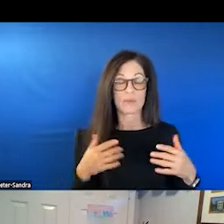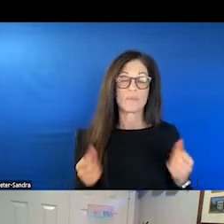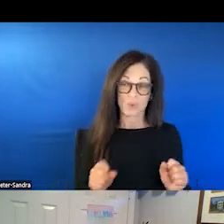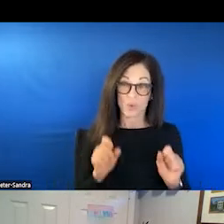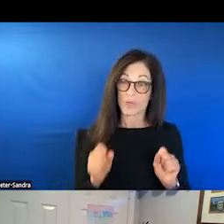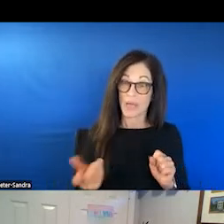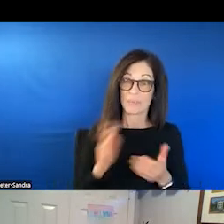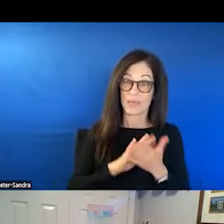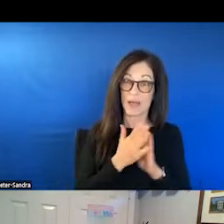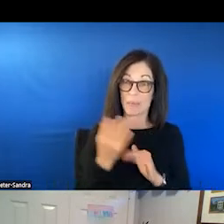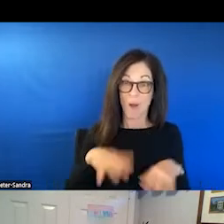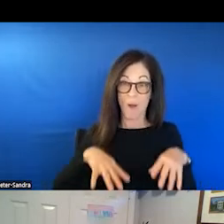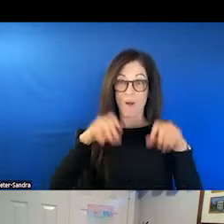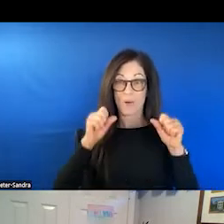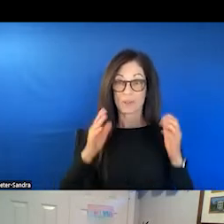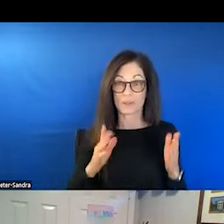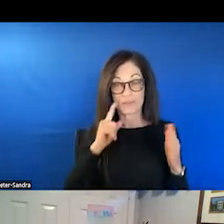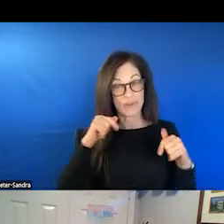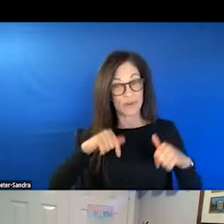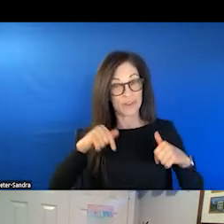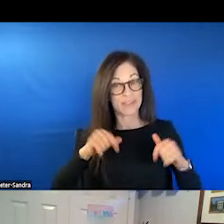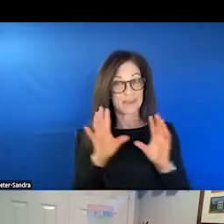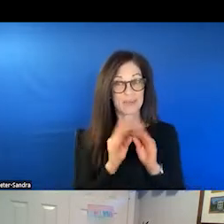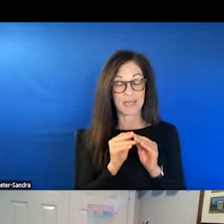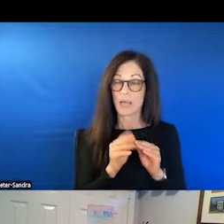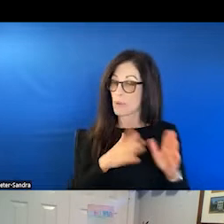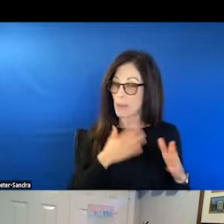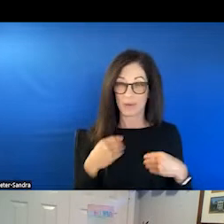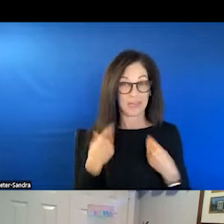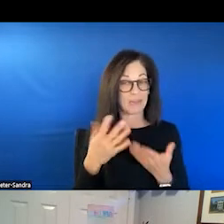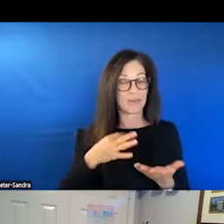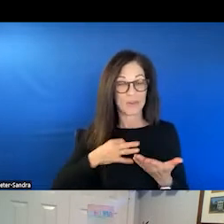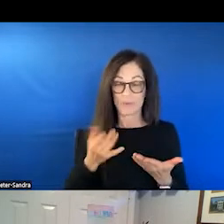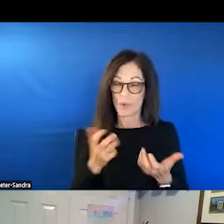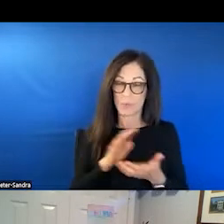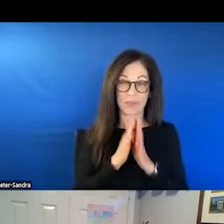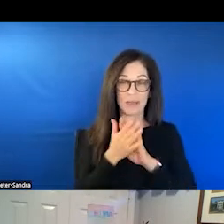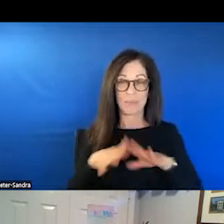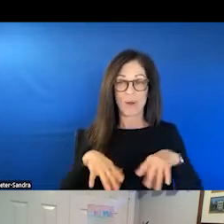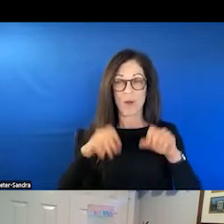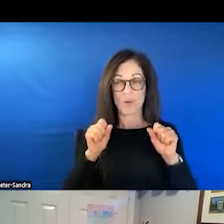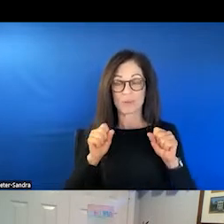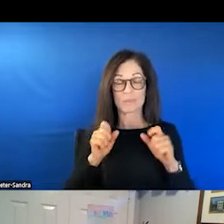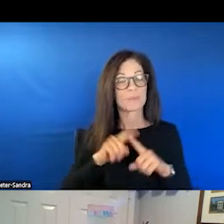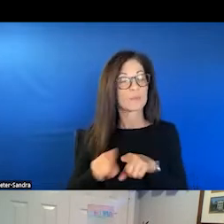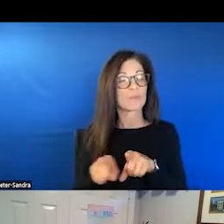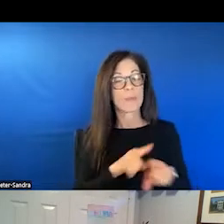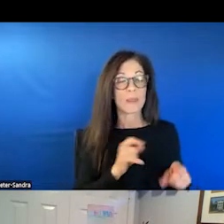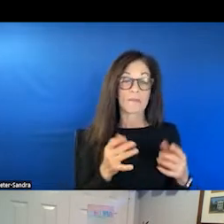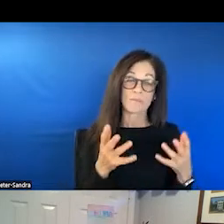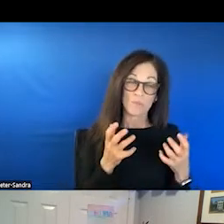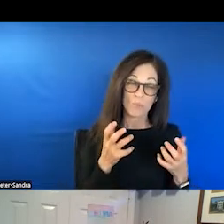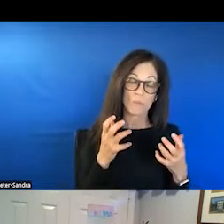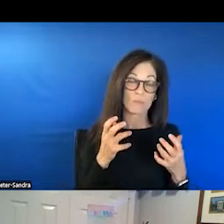one of the hosts, and we'll be happy to provide a t-shirt for you if you want to be the host of this jam, but also if you would like to sit